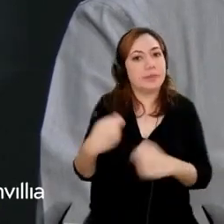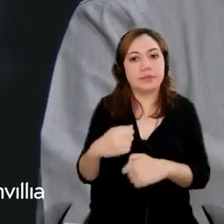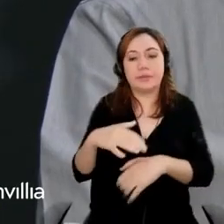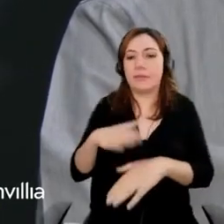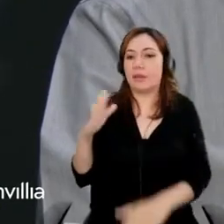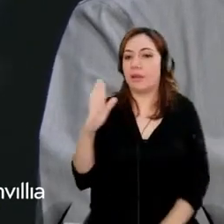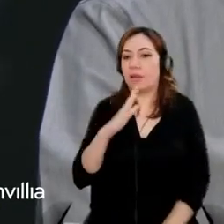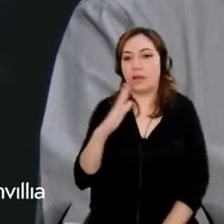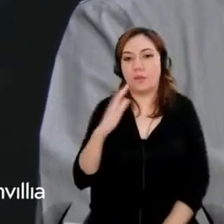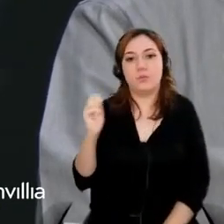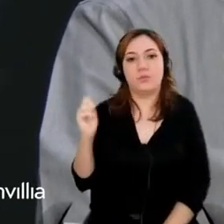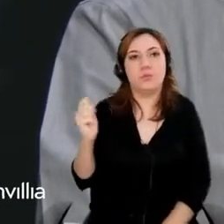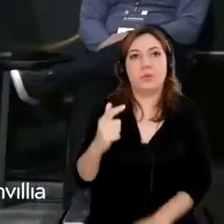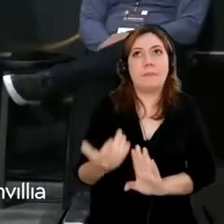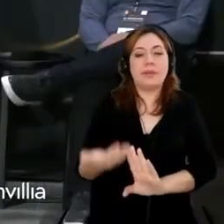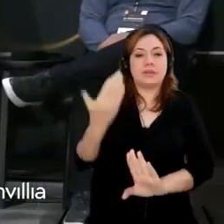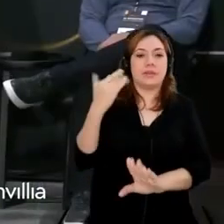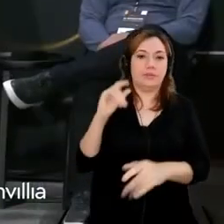past.